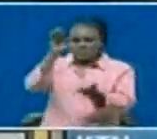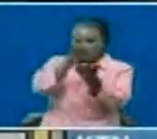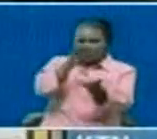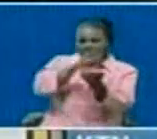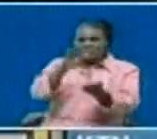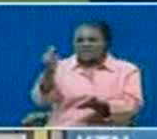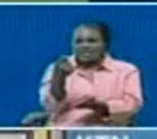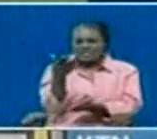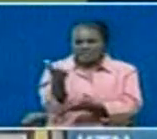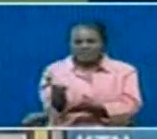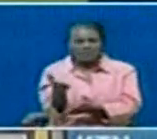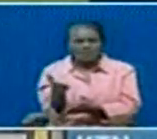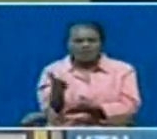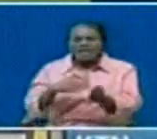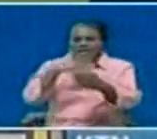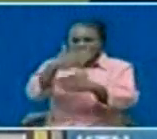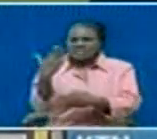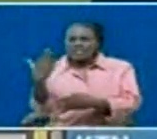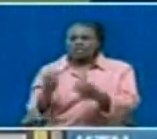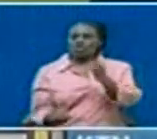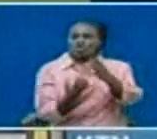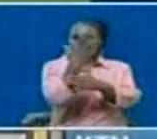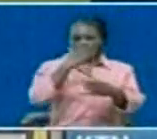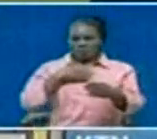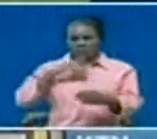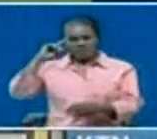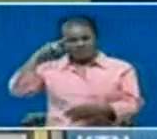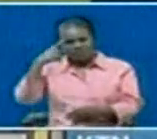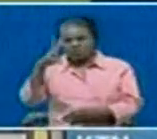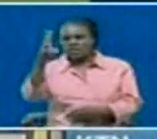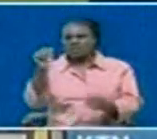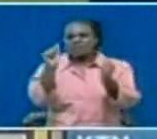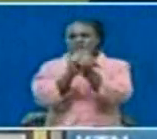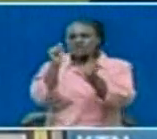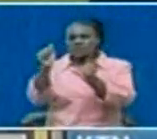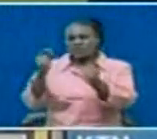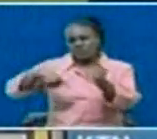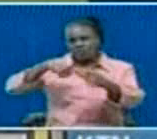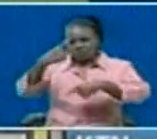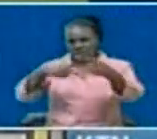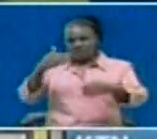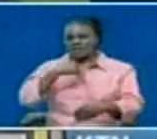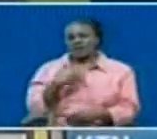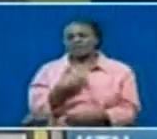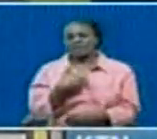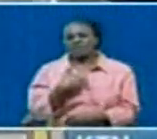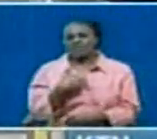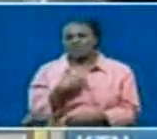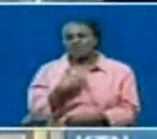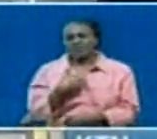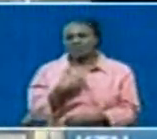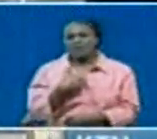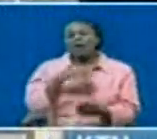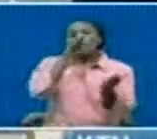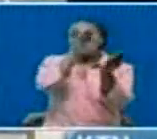on the Kenyan market. That's the next phase of our growth. And I think from 2015, we should see ourselves progressively running on that area of growth.